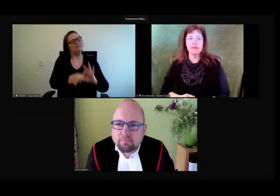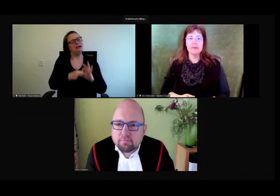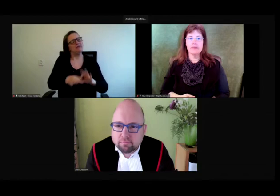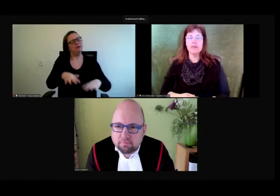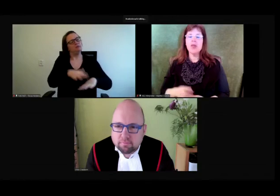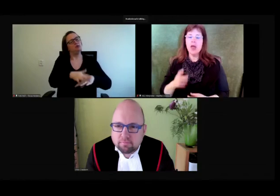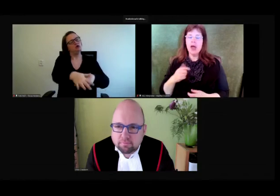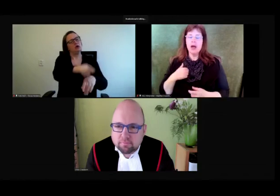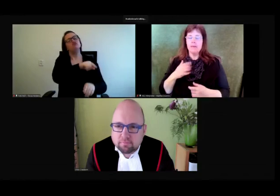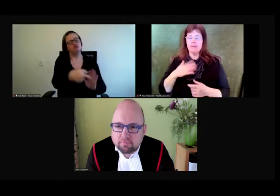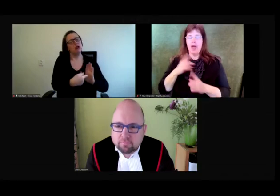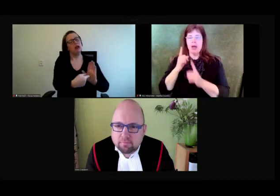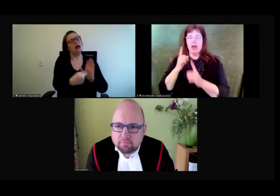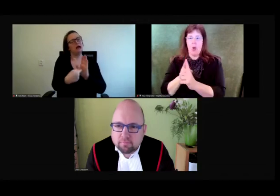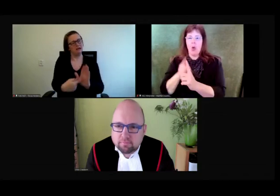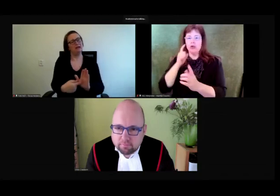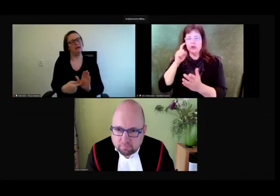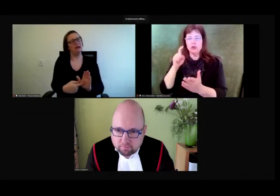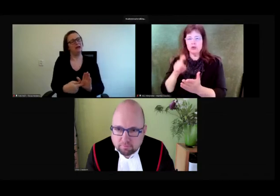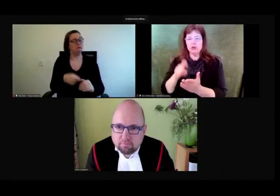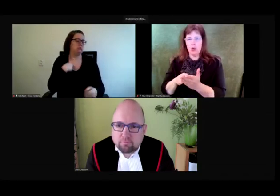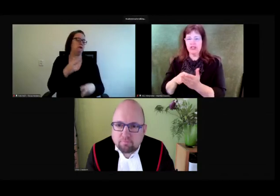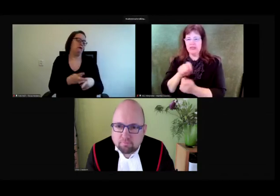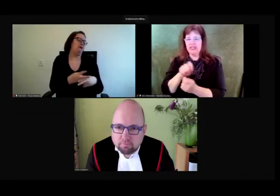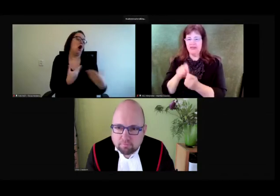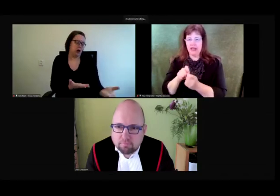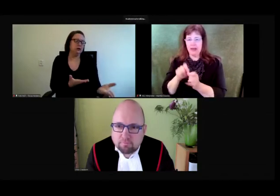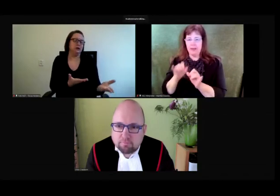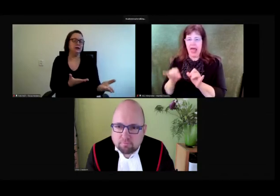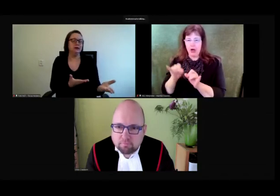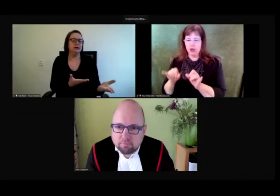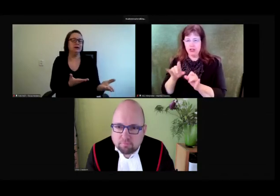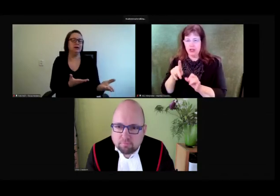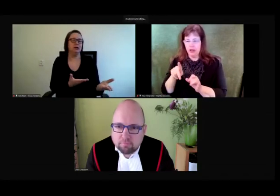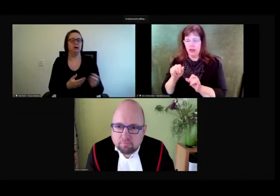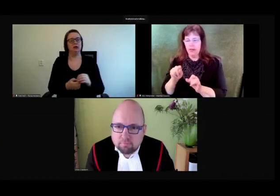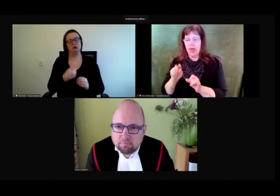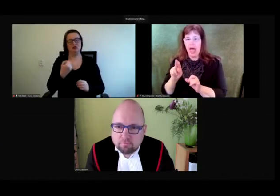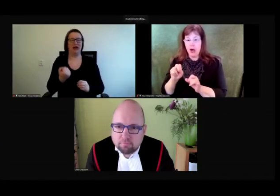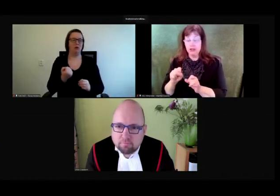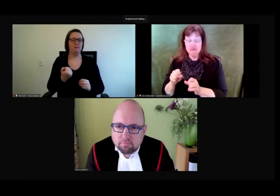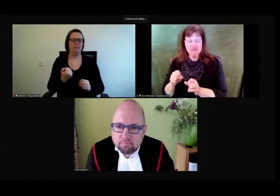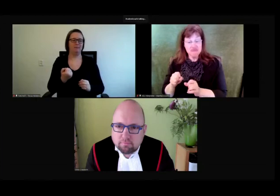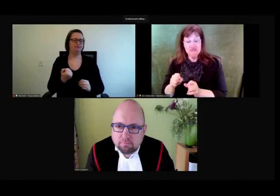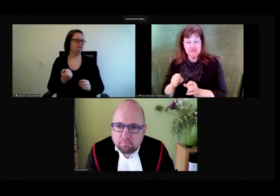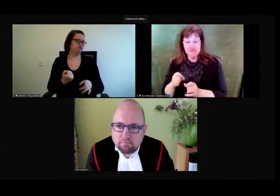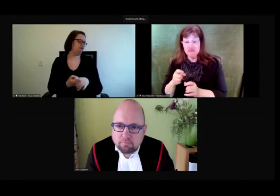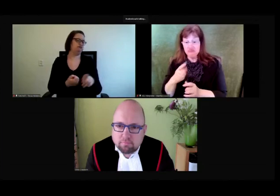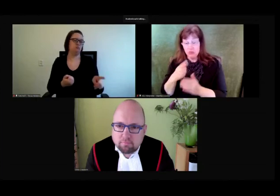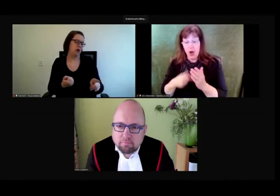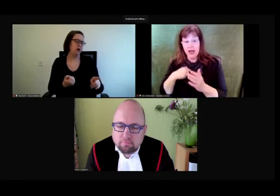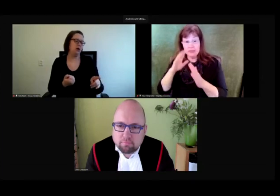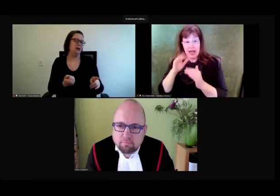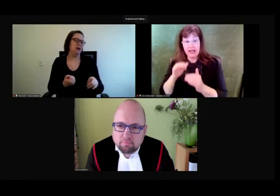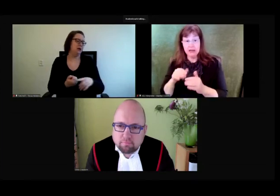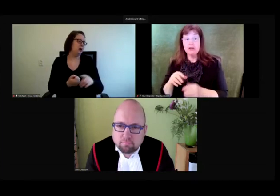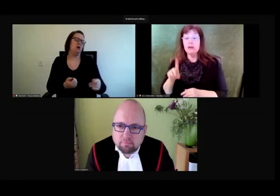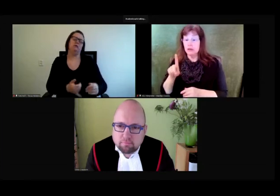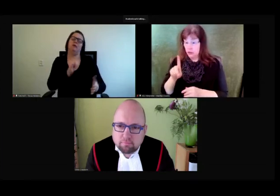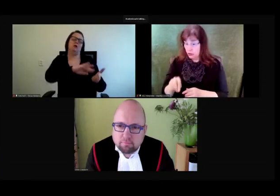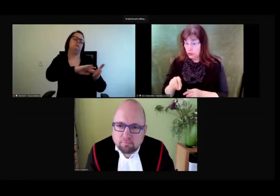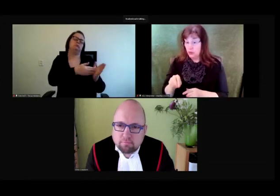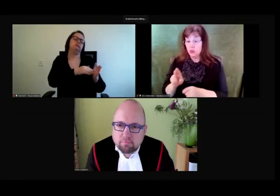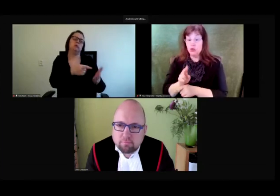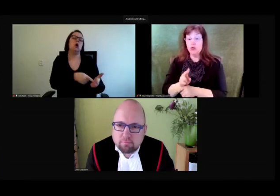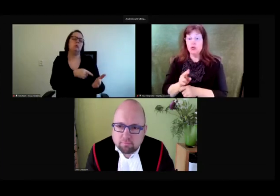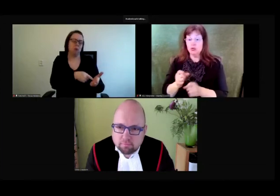patterns that I have expected. So, in that sense, they use plenty of classifiers.